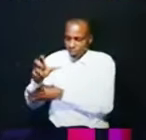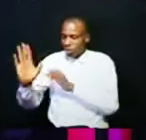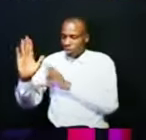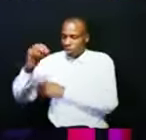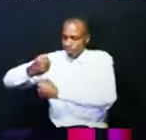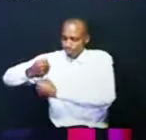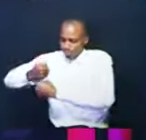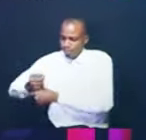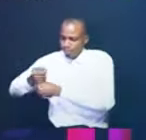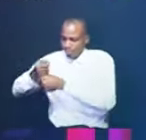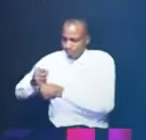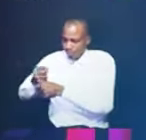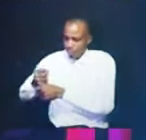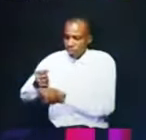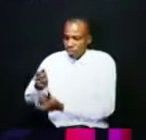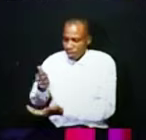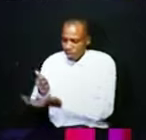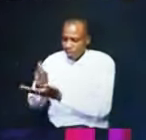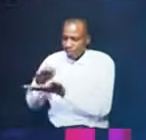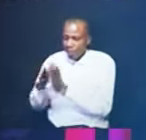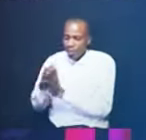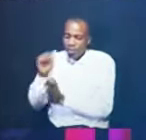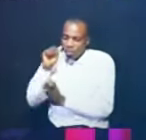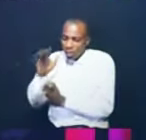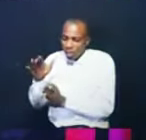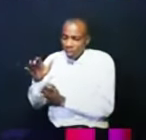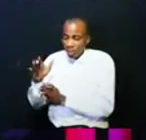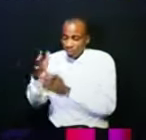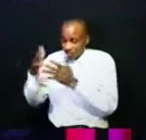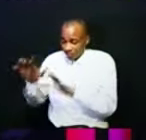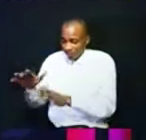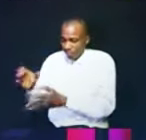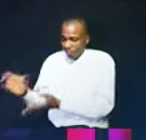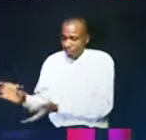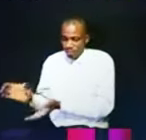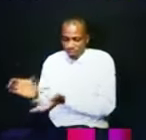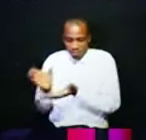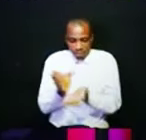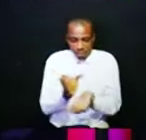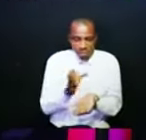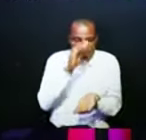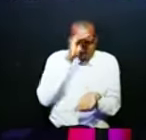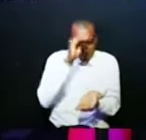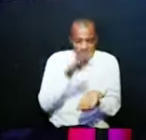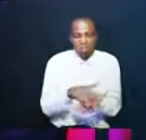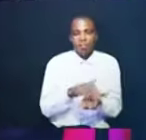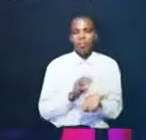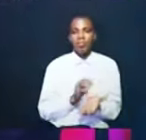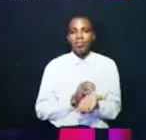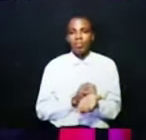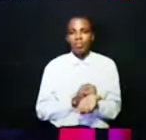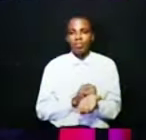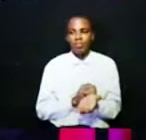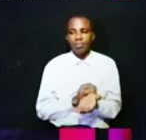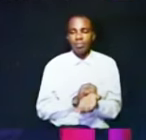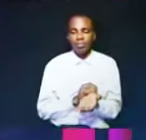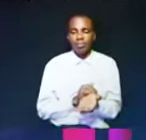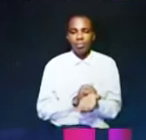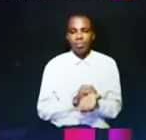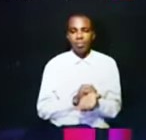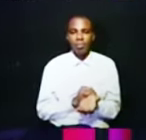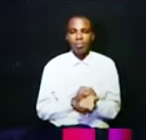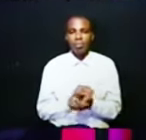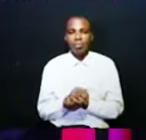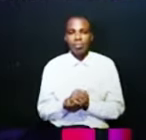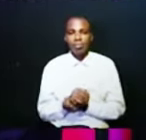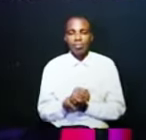had taken out of the man, and he brought her to the man. Na enyankopon Awurade nyankopon de mpade